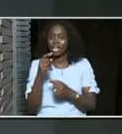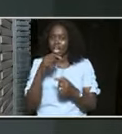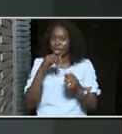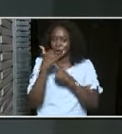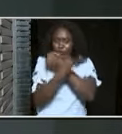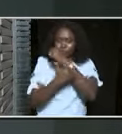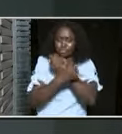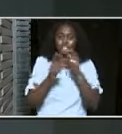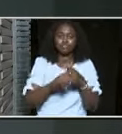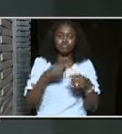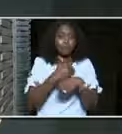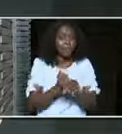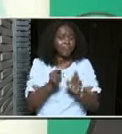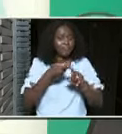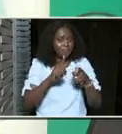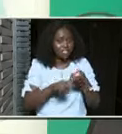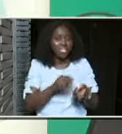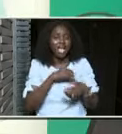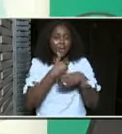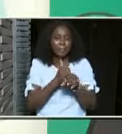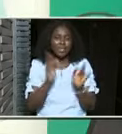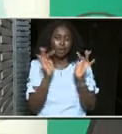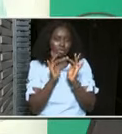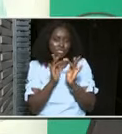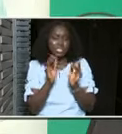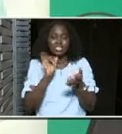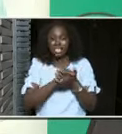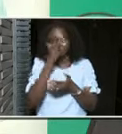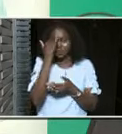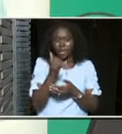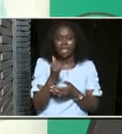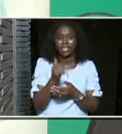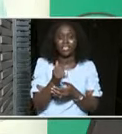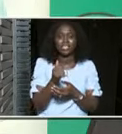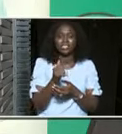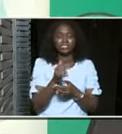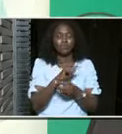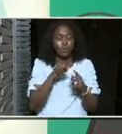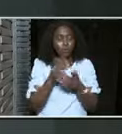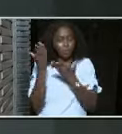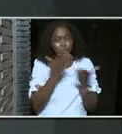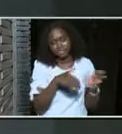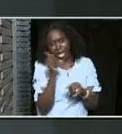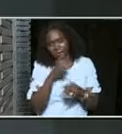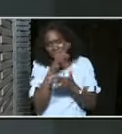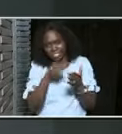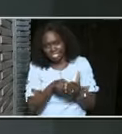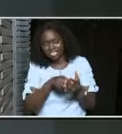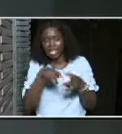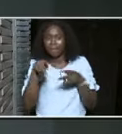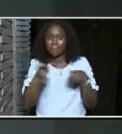friends, to make contact. And that was why when we brought out this party, the